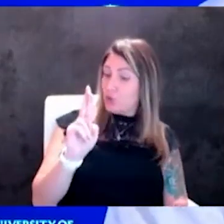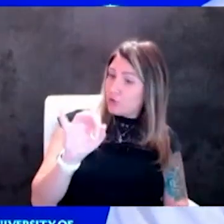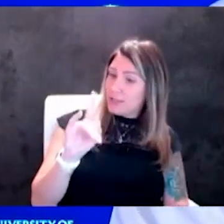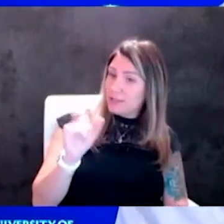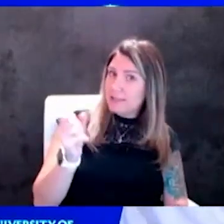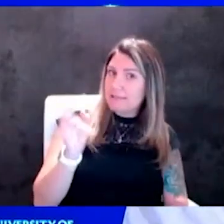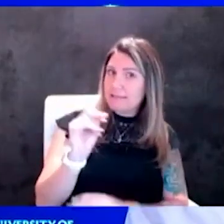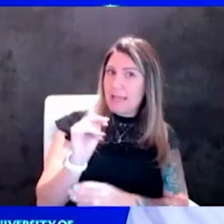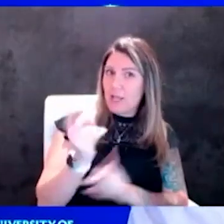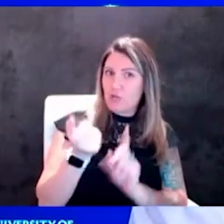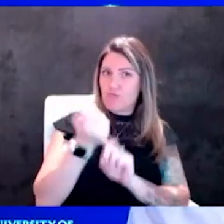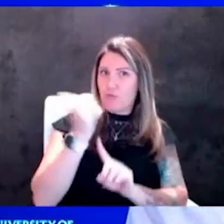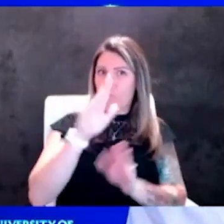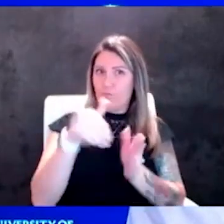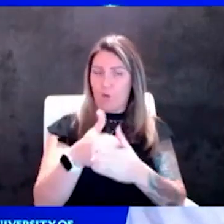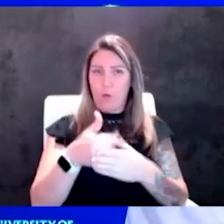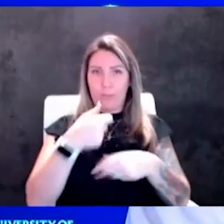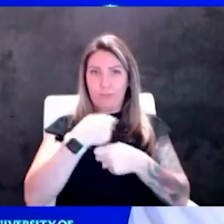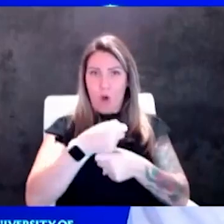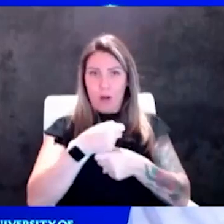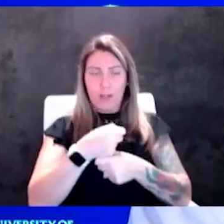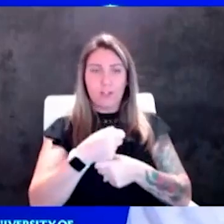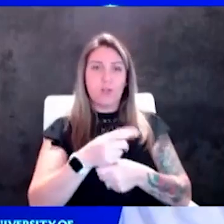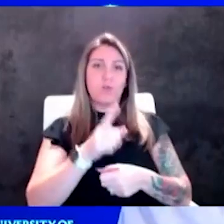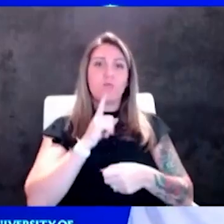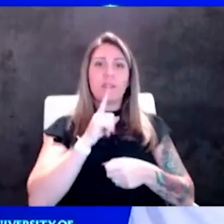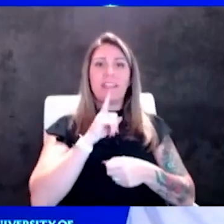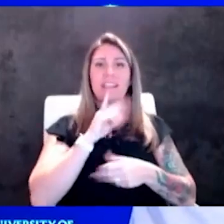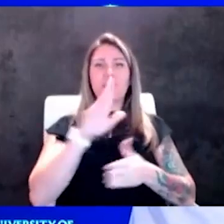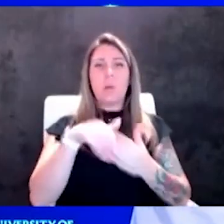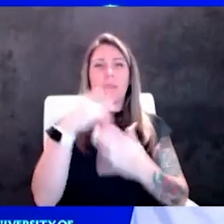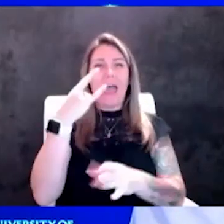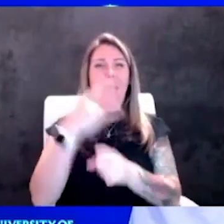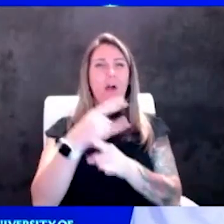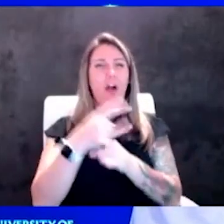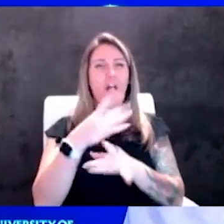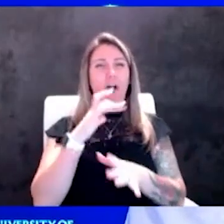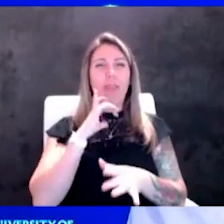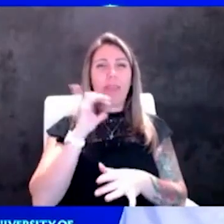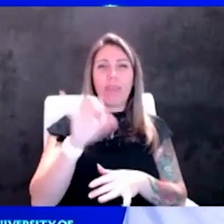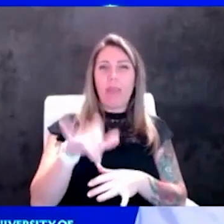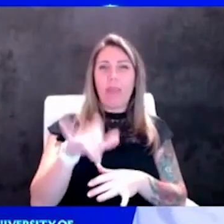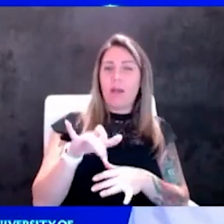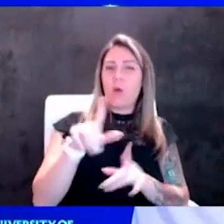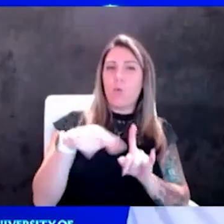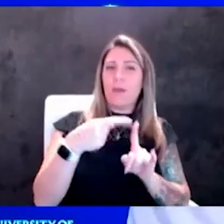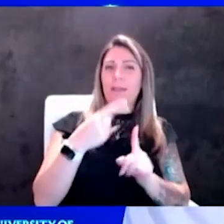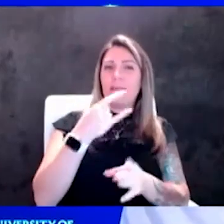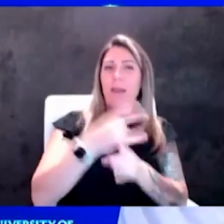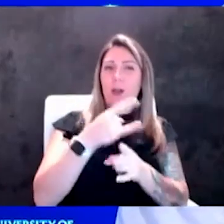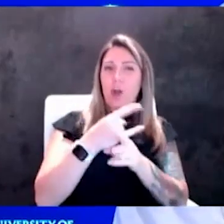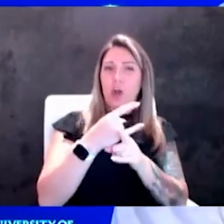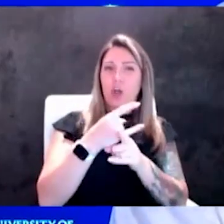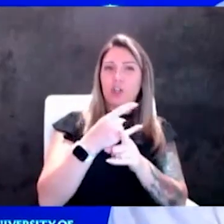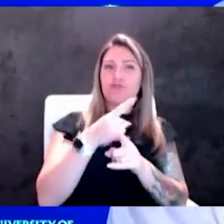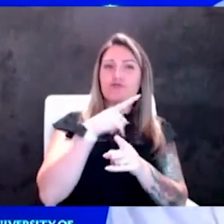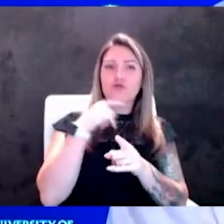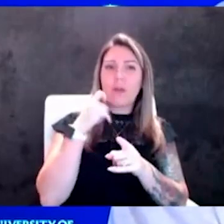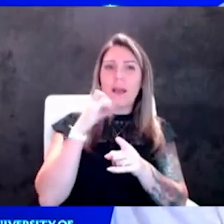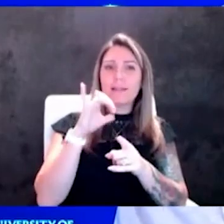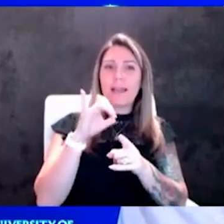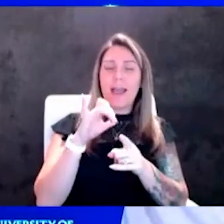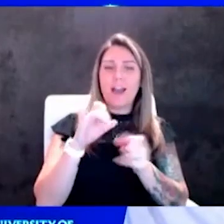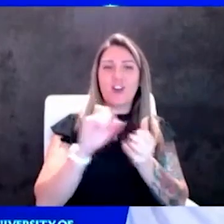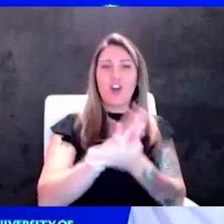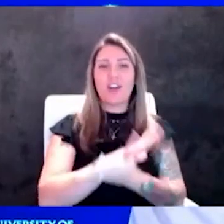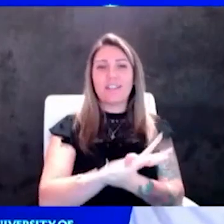so really you're just dealing with the alcohol component, and that is really when that alcohol dries is what causes the killing of the